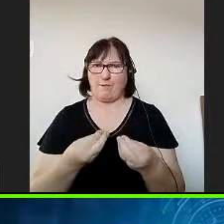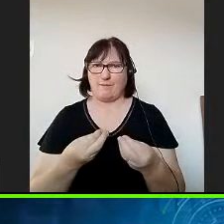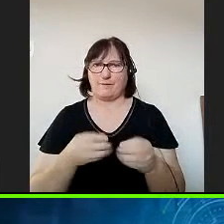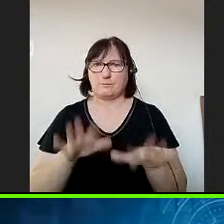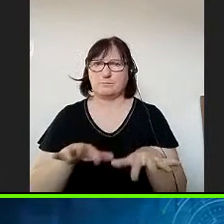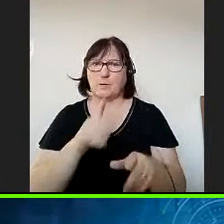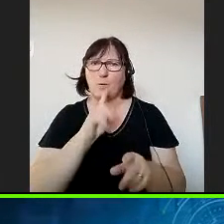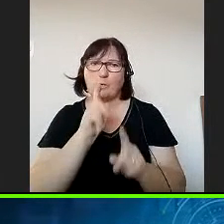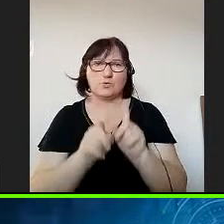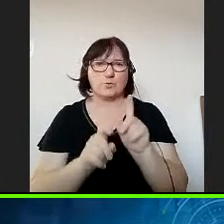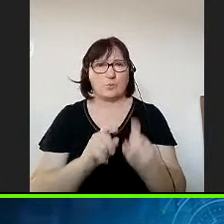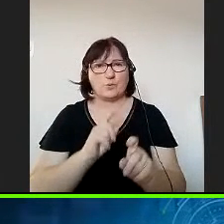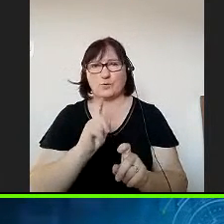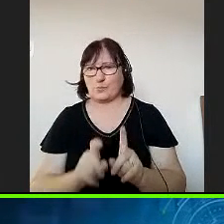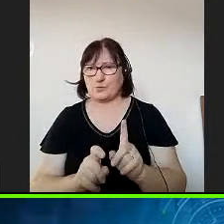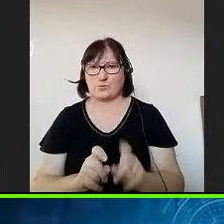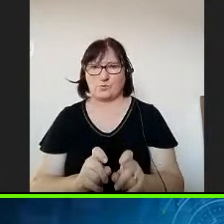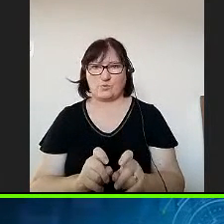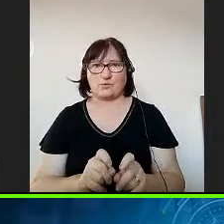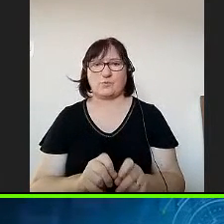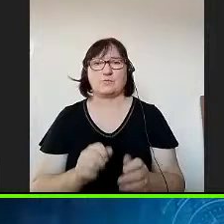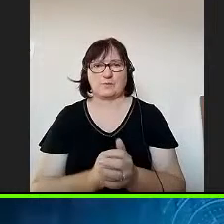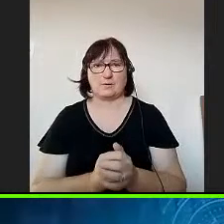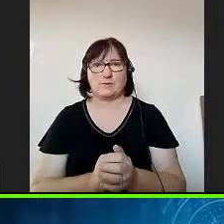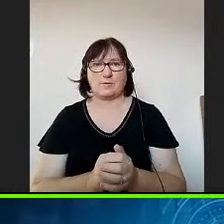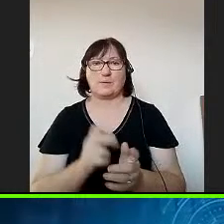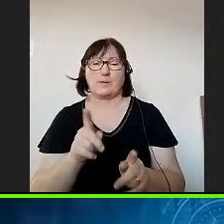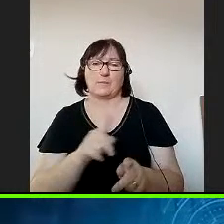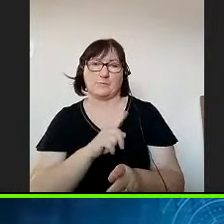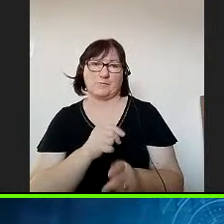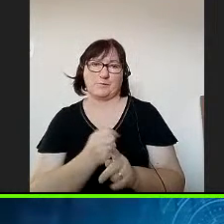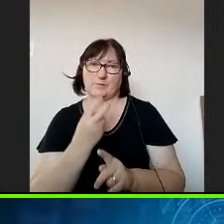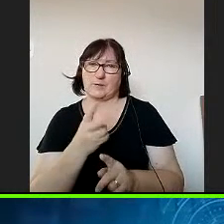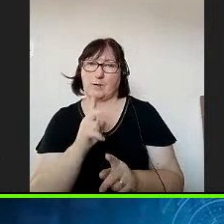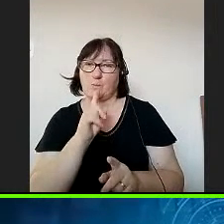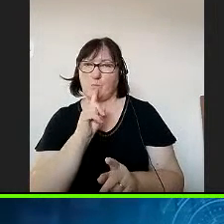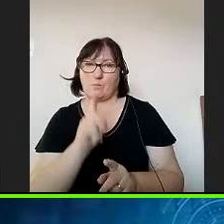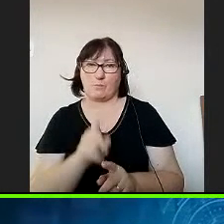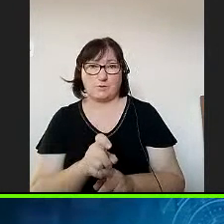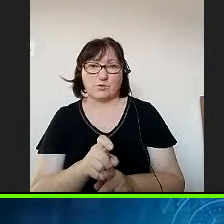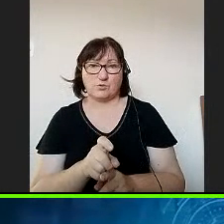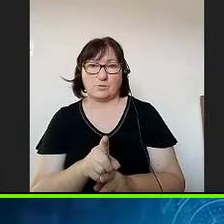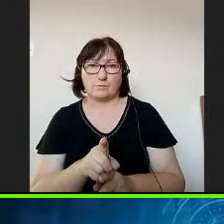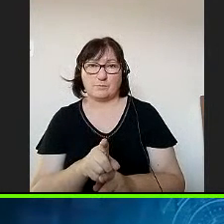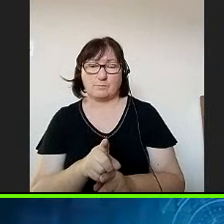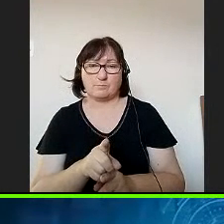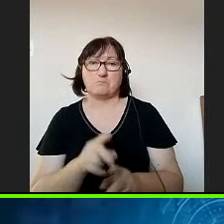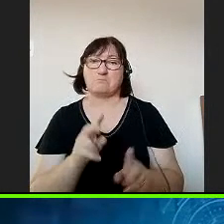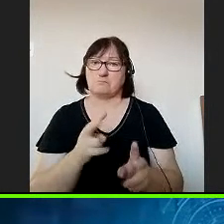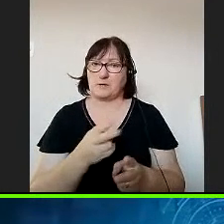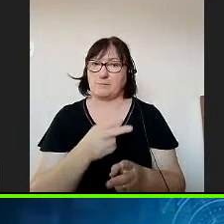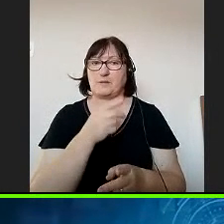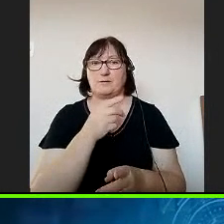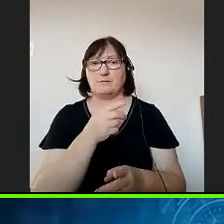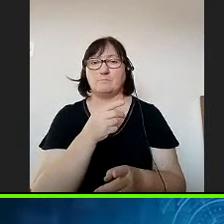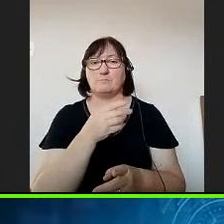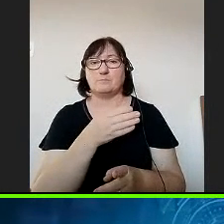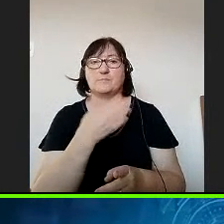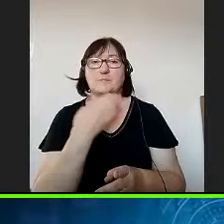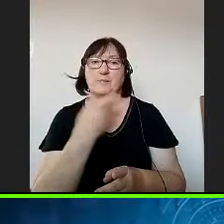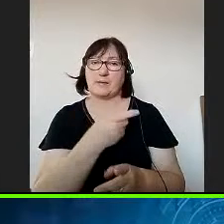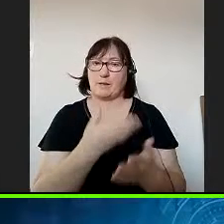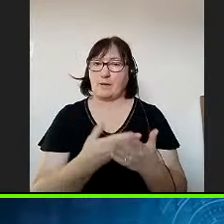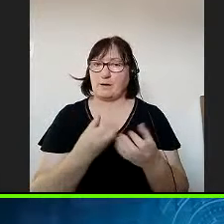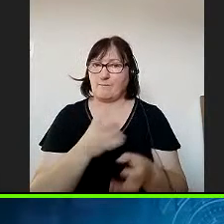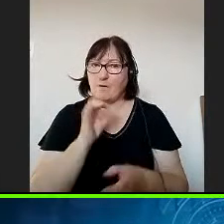to Lufuno because we've received a question and maybe he can provide a bit of clarity on that. And it